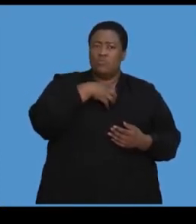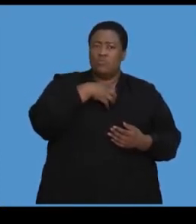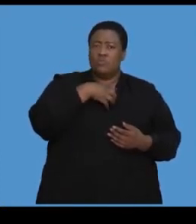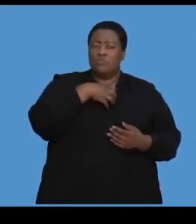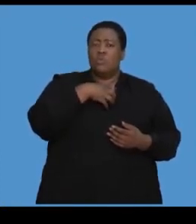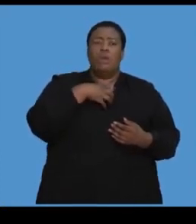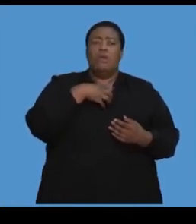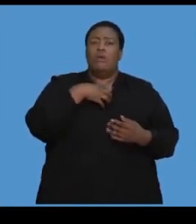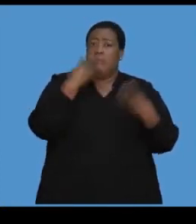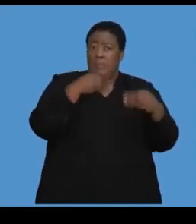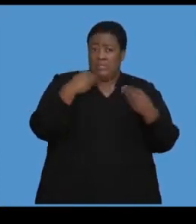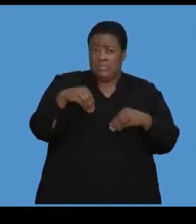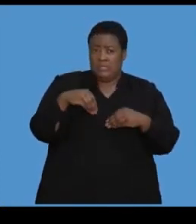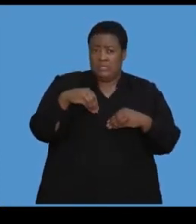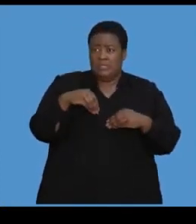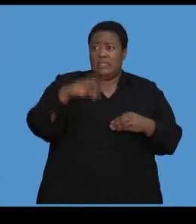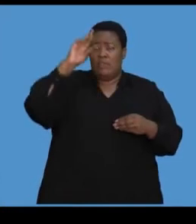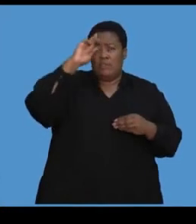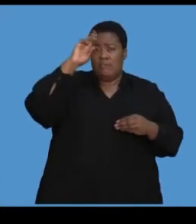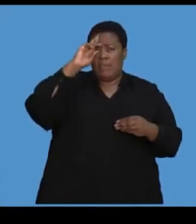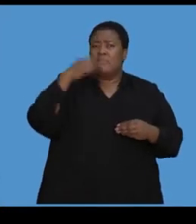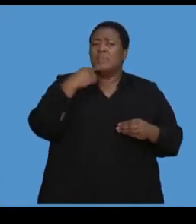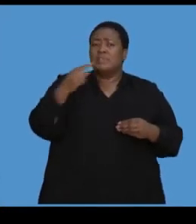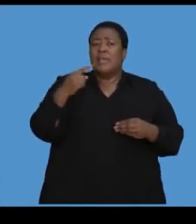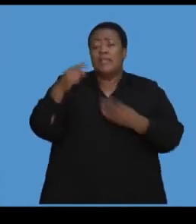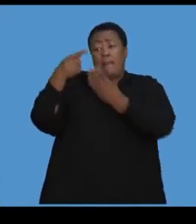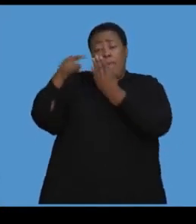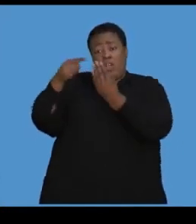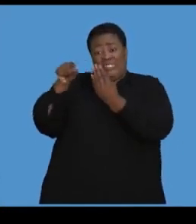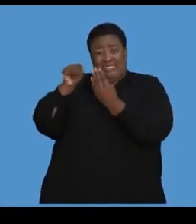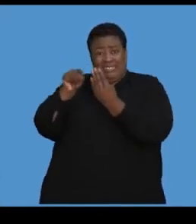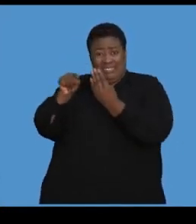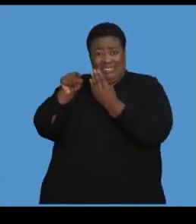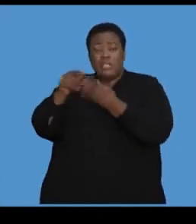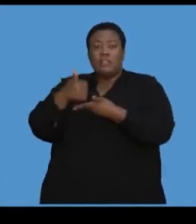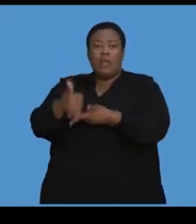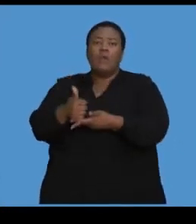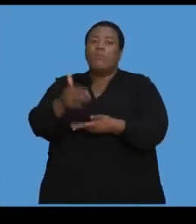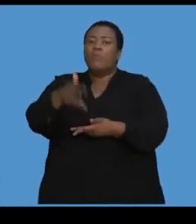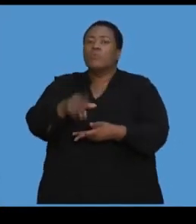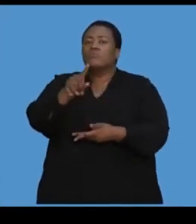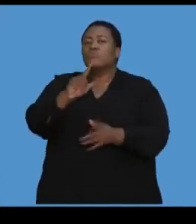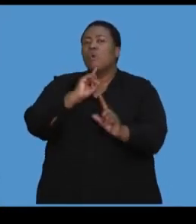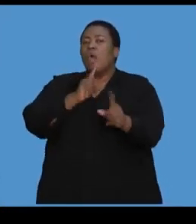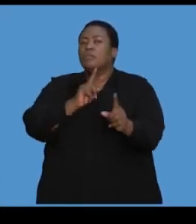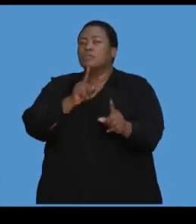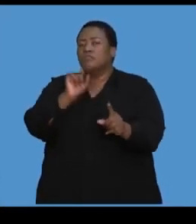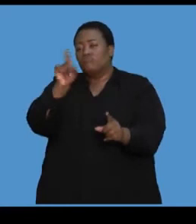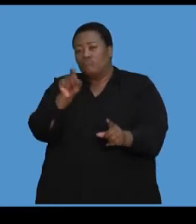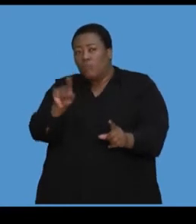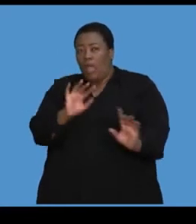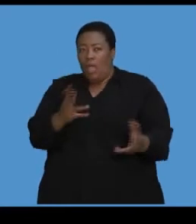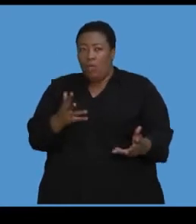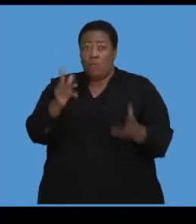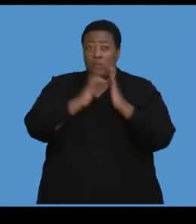said, guys, the marks that you get per question, they guide you in terms of how you should approach the question.